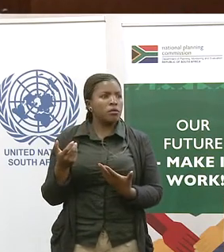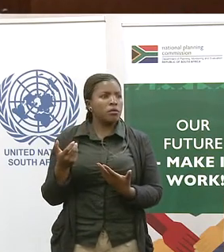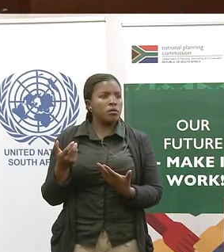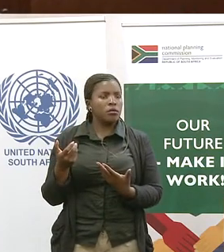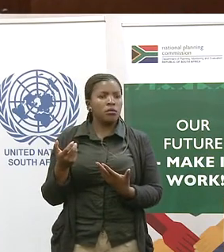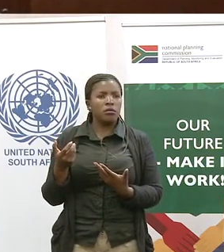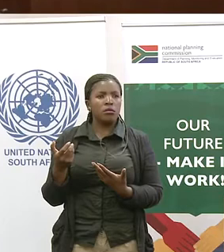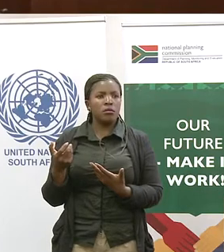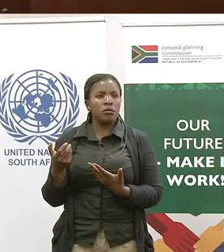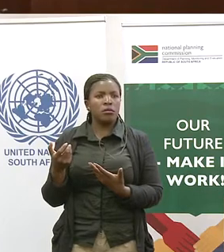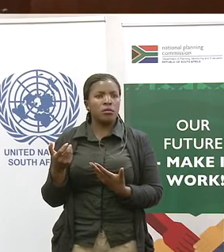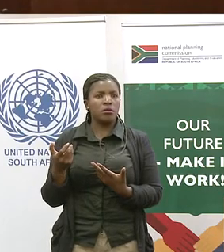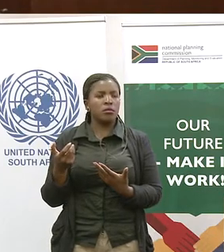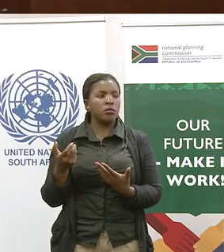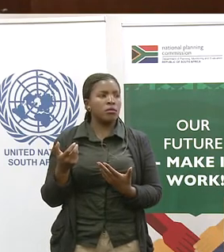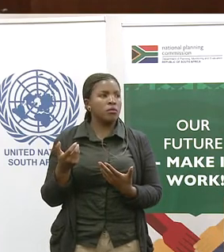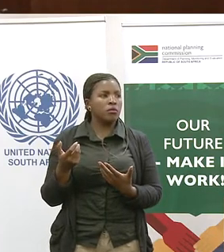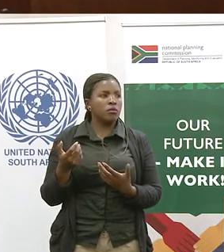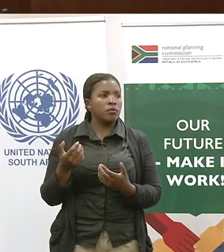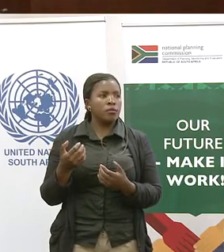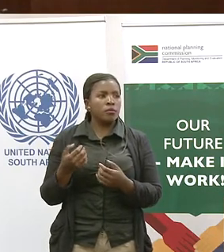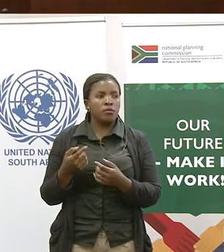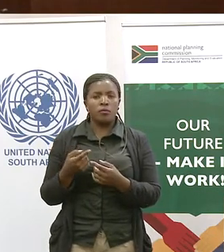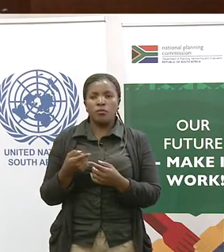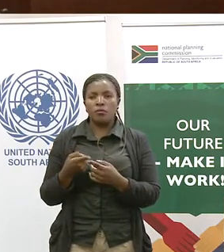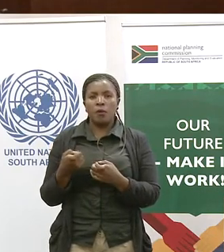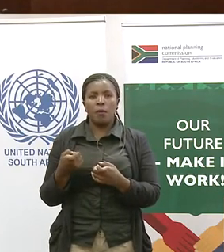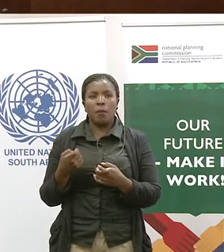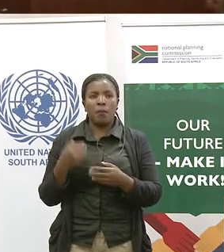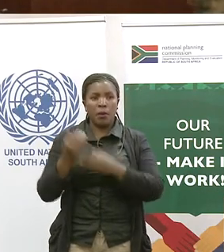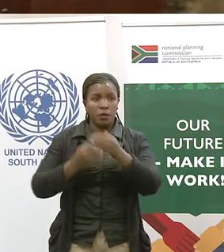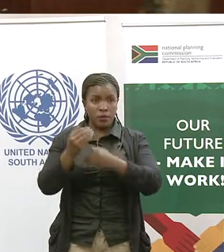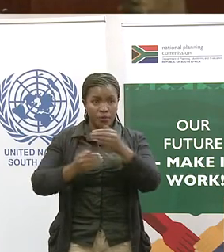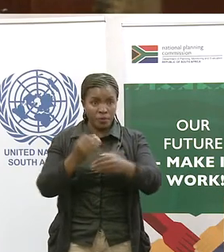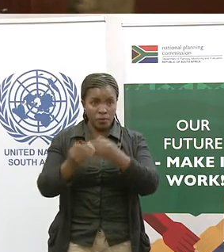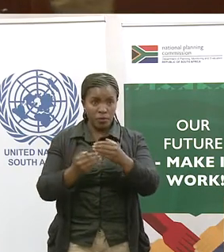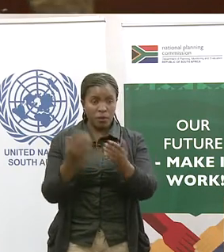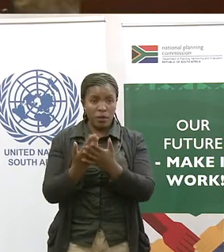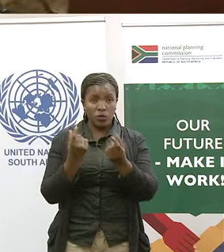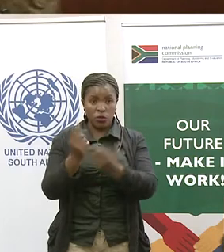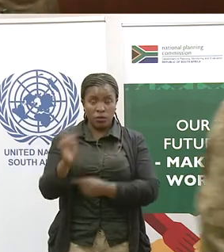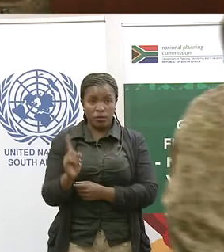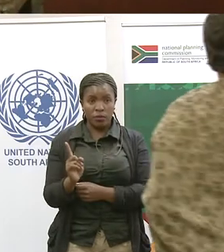All right, from a process point of view, I think what we can do is to